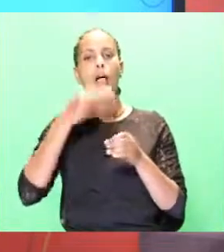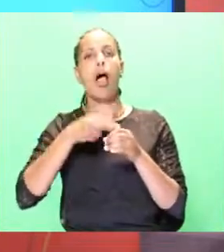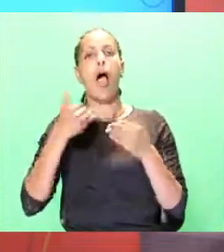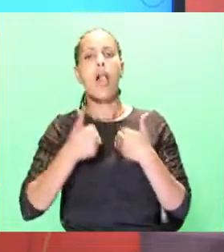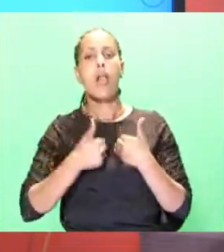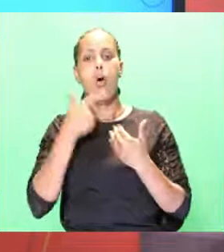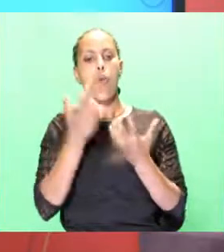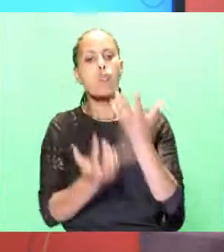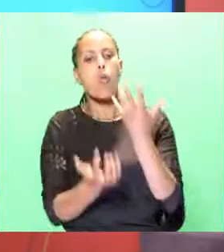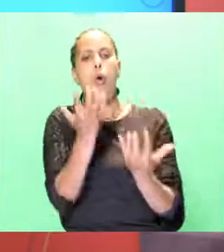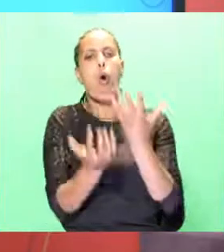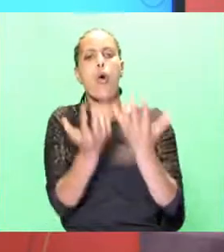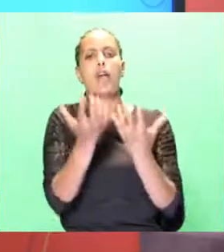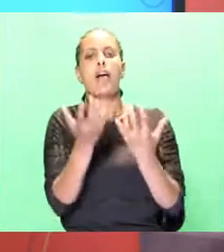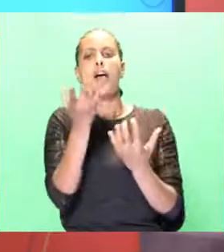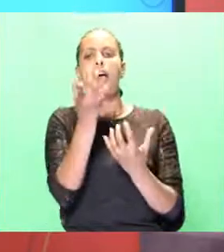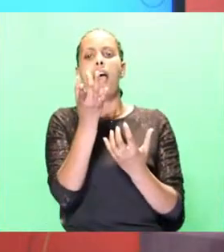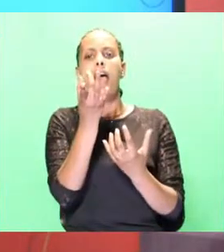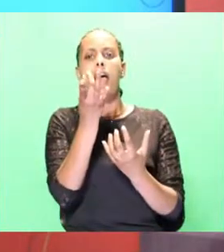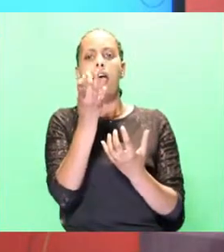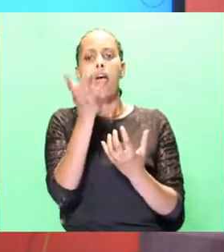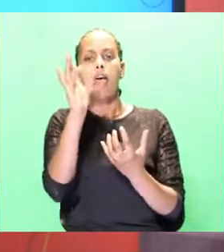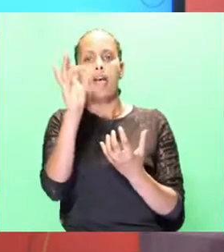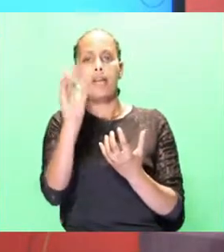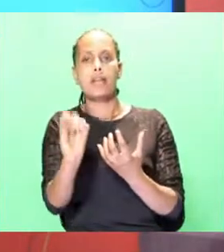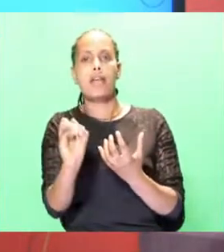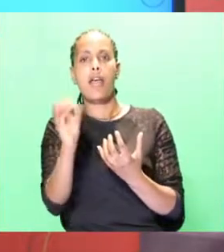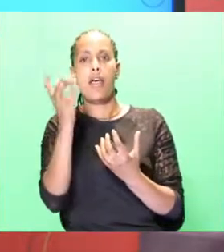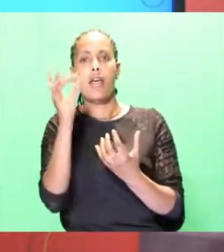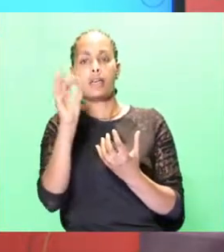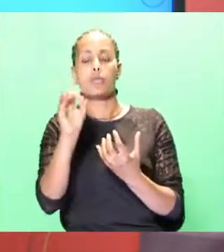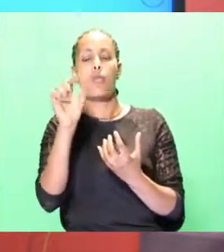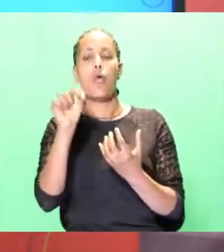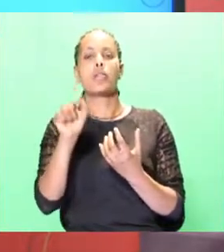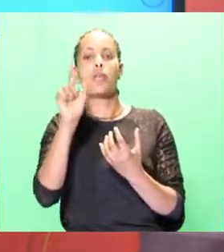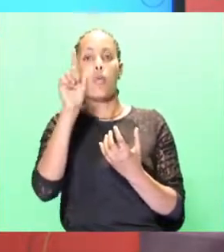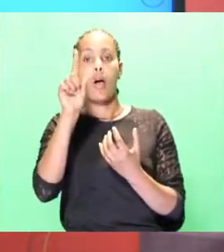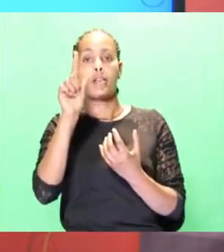alone boils at 18.1 degree centigrade.